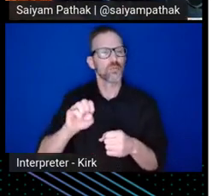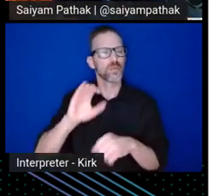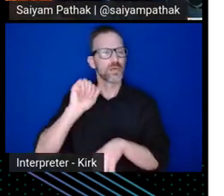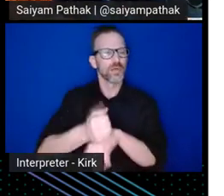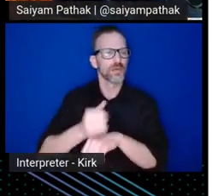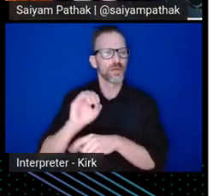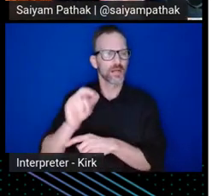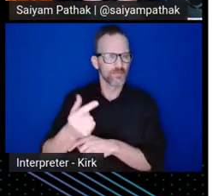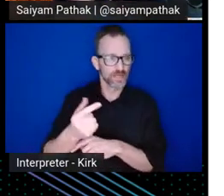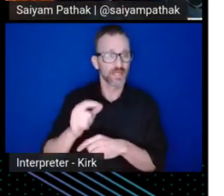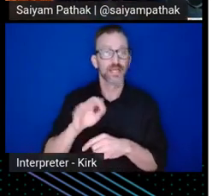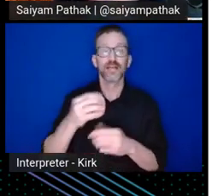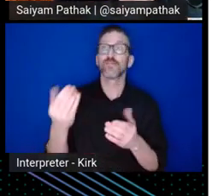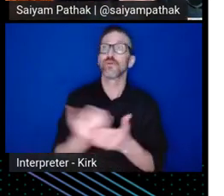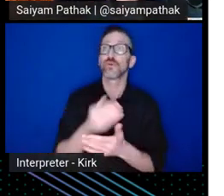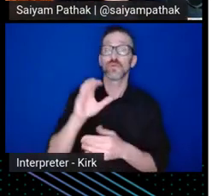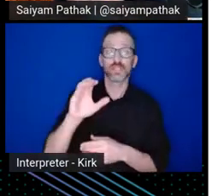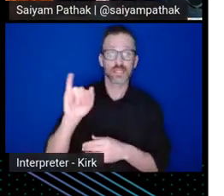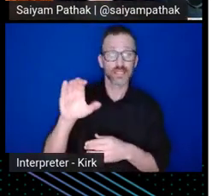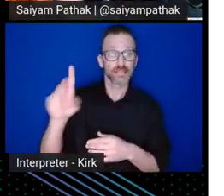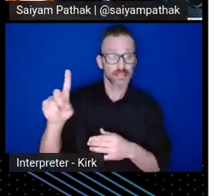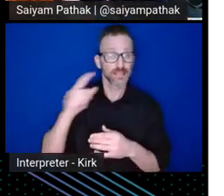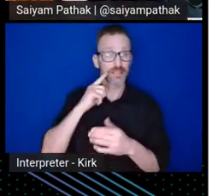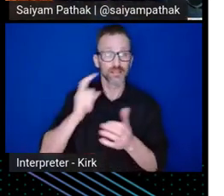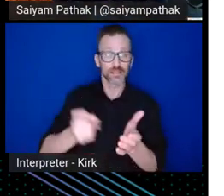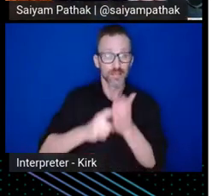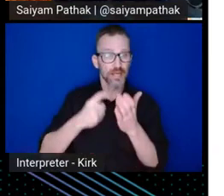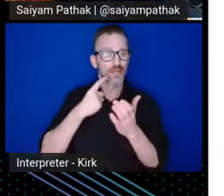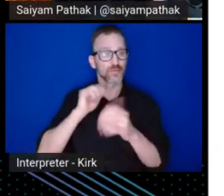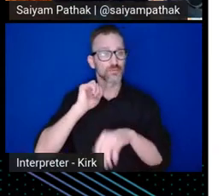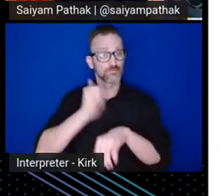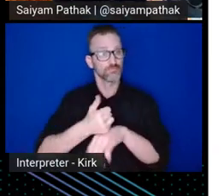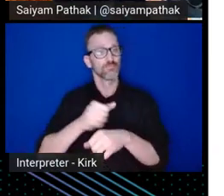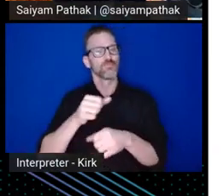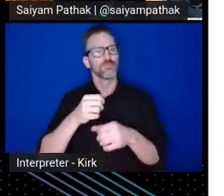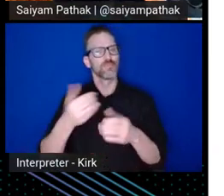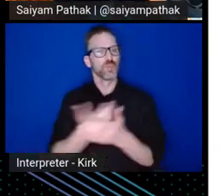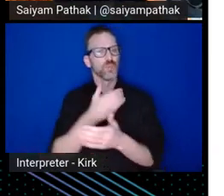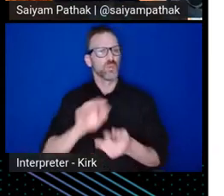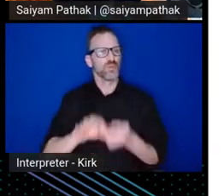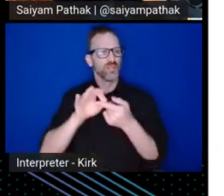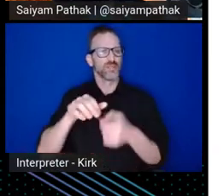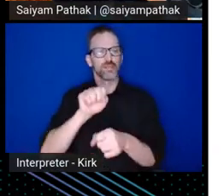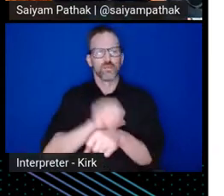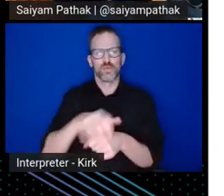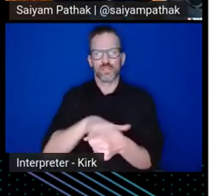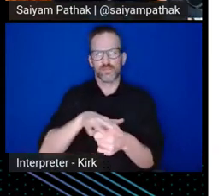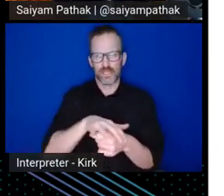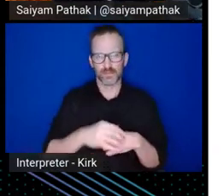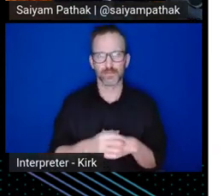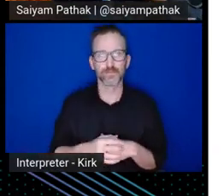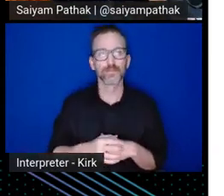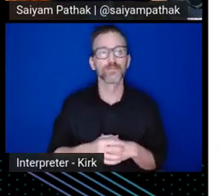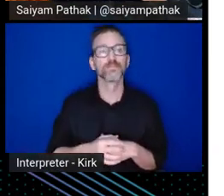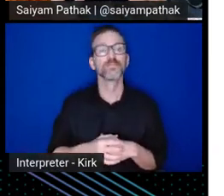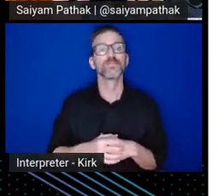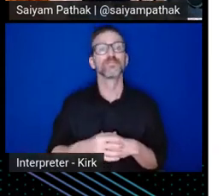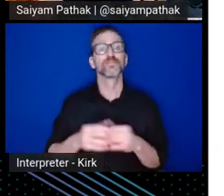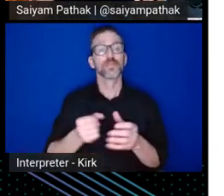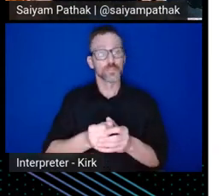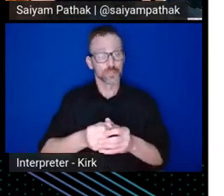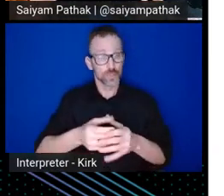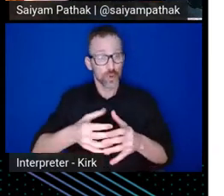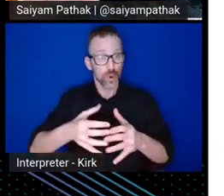command for creating the waypoint create workspace that you can do. And your scoping can be